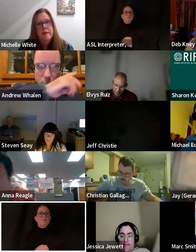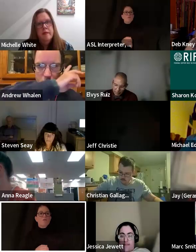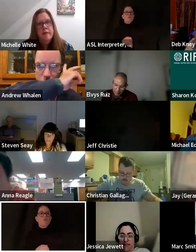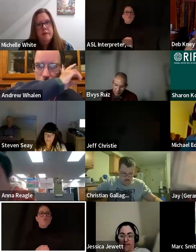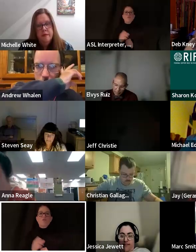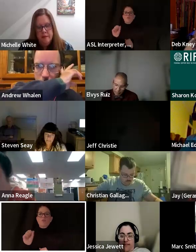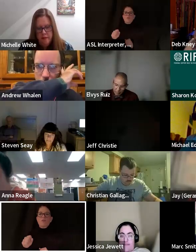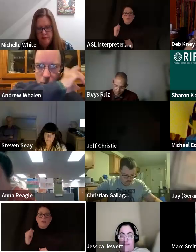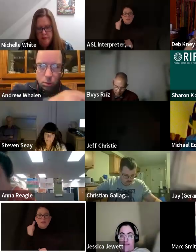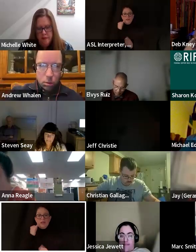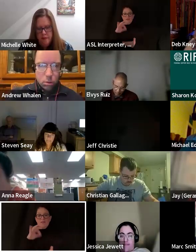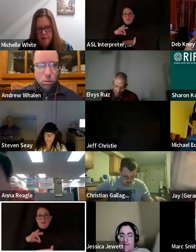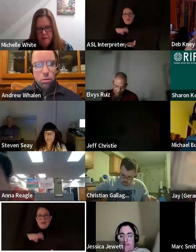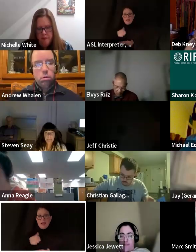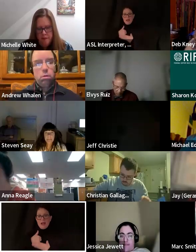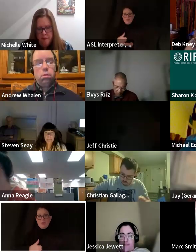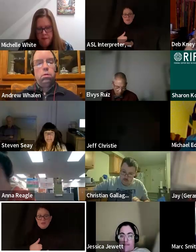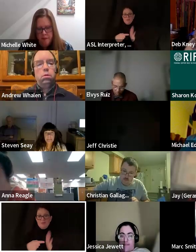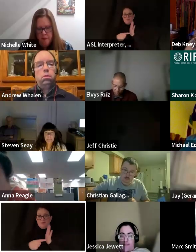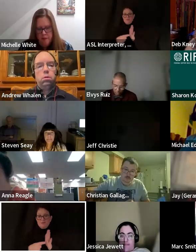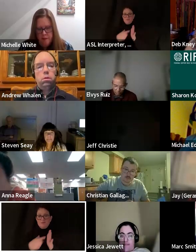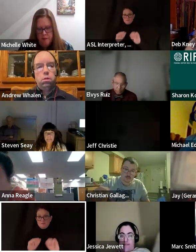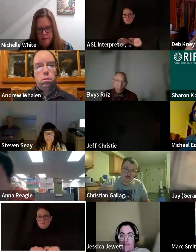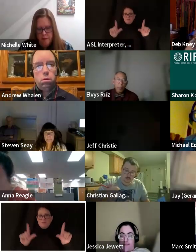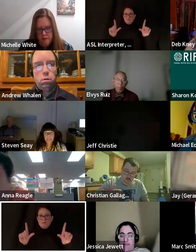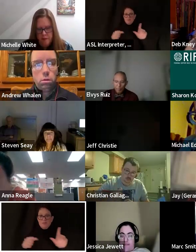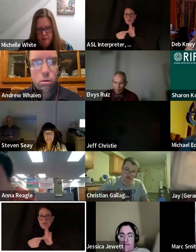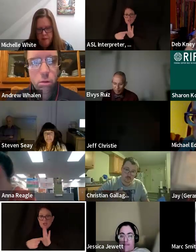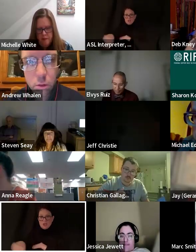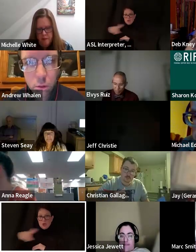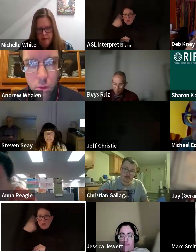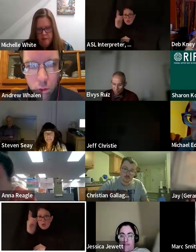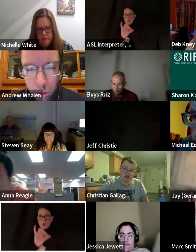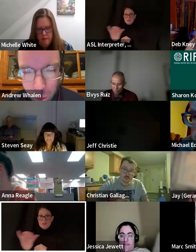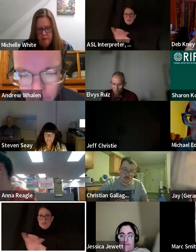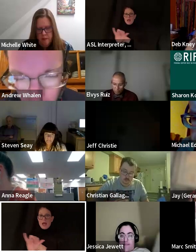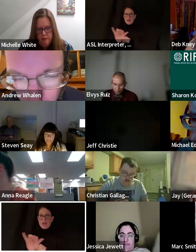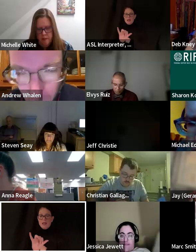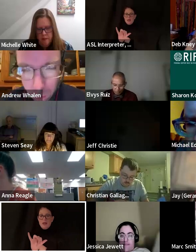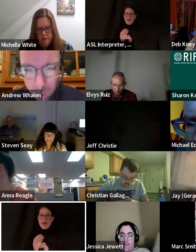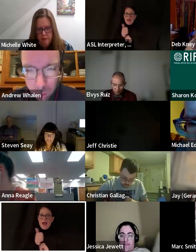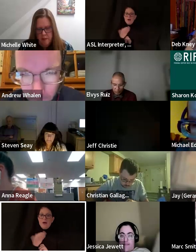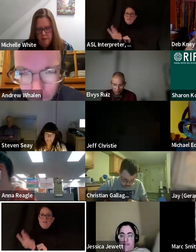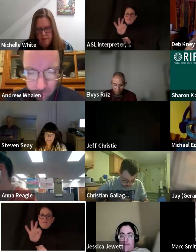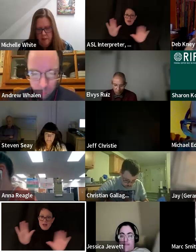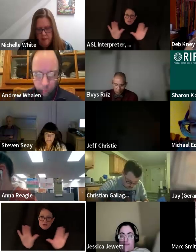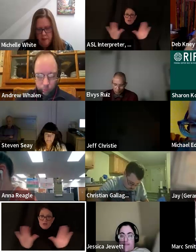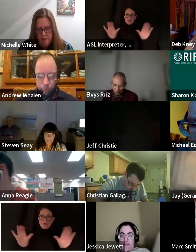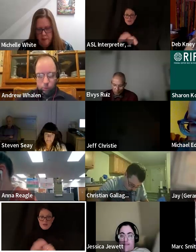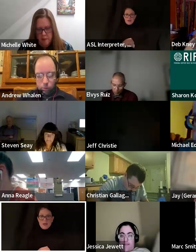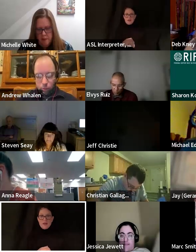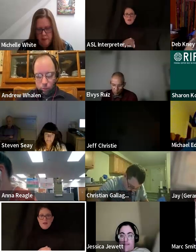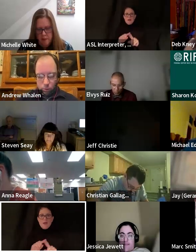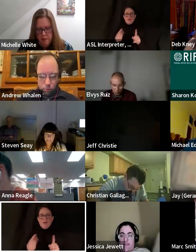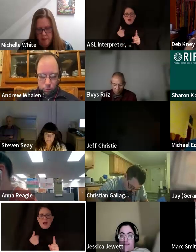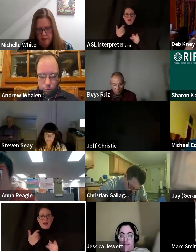Yeah, if it's helpful, I can share my screen and show you what it looks like to retrieve that certificate, but I